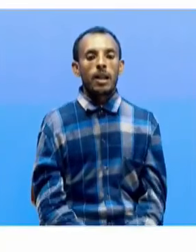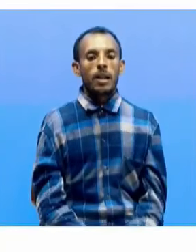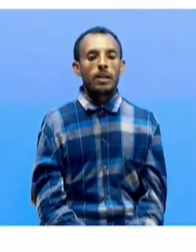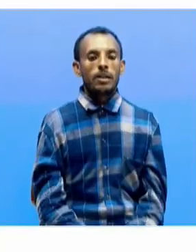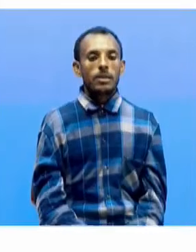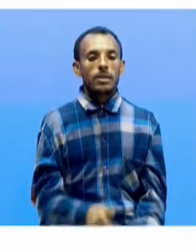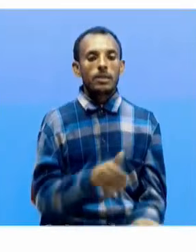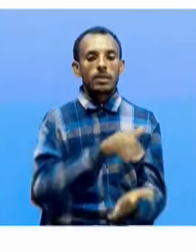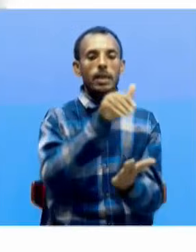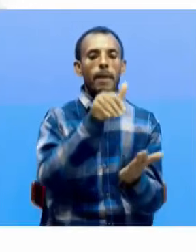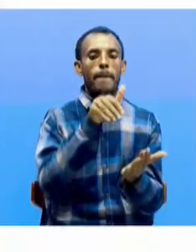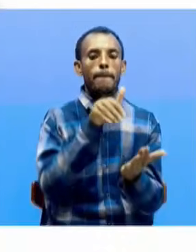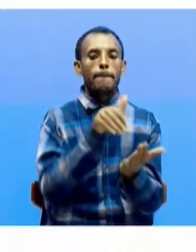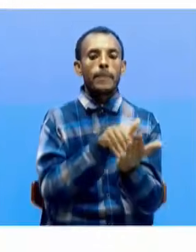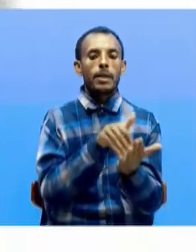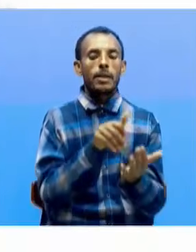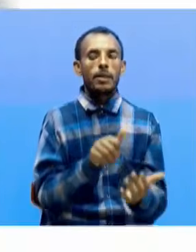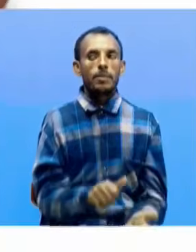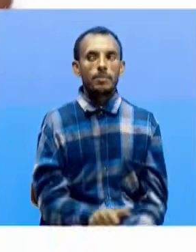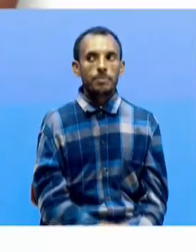It's the middle